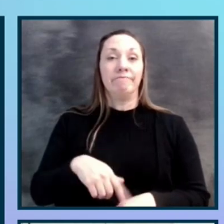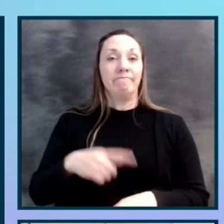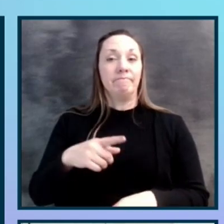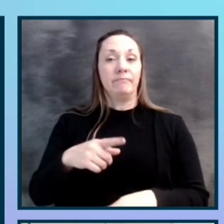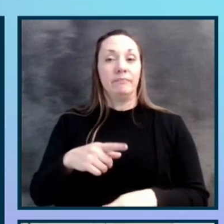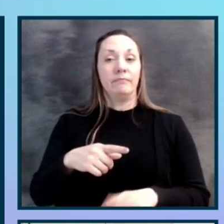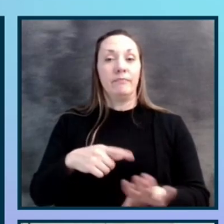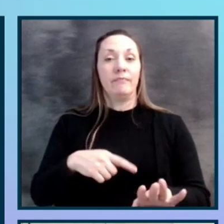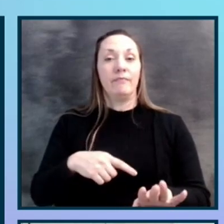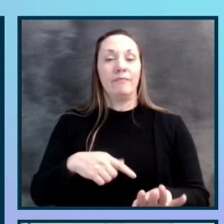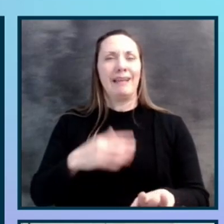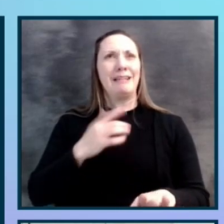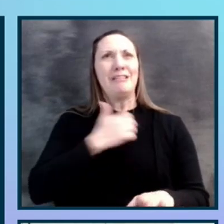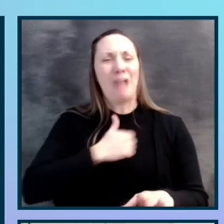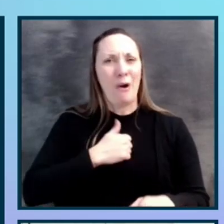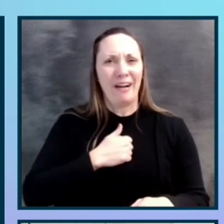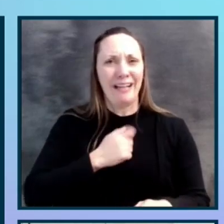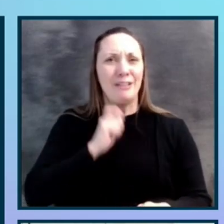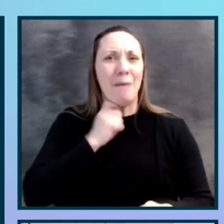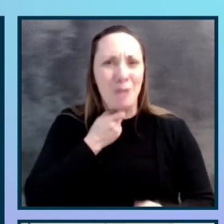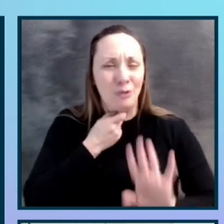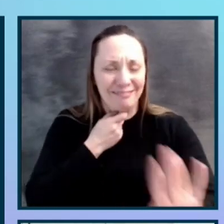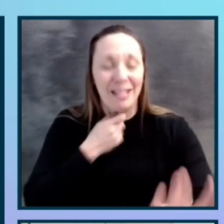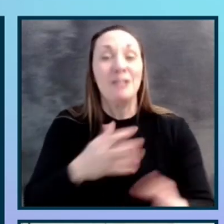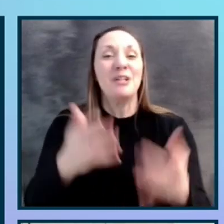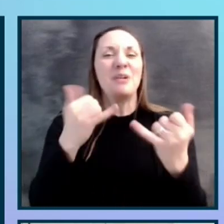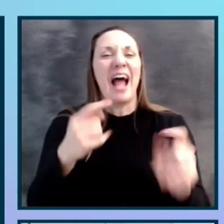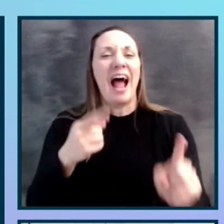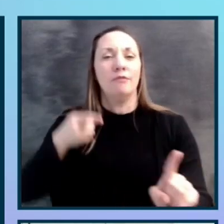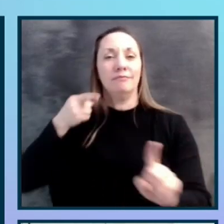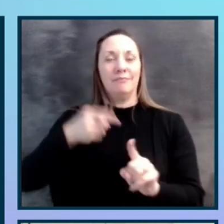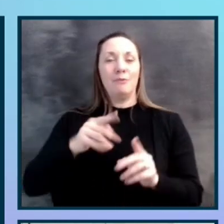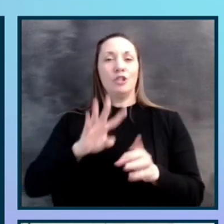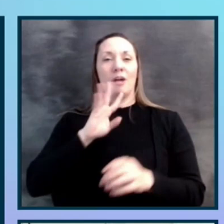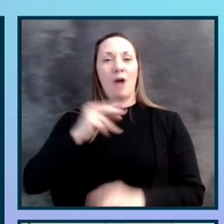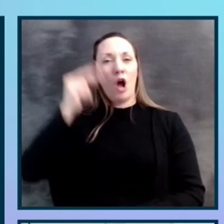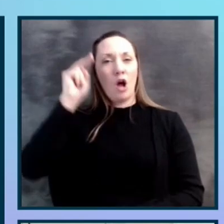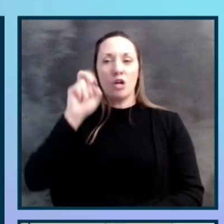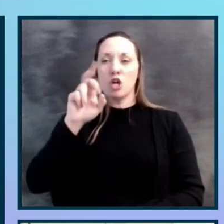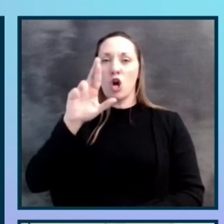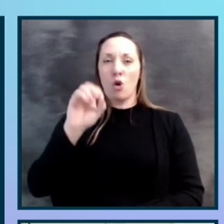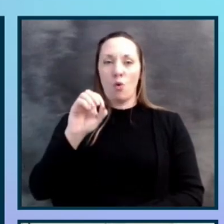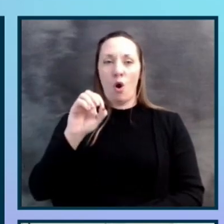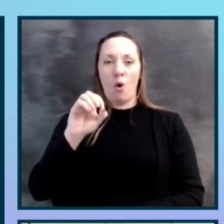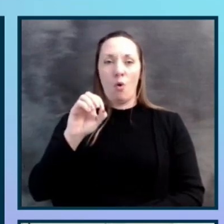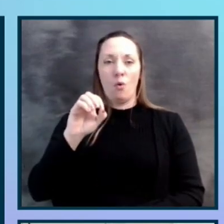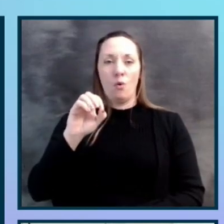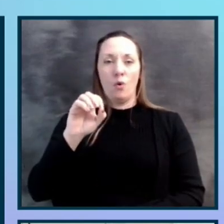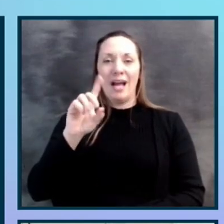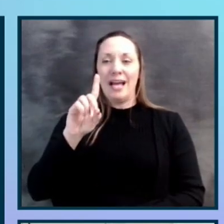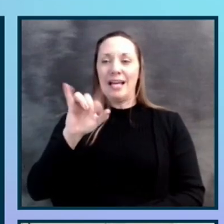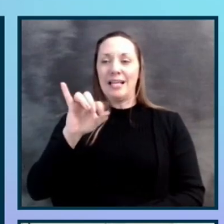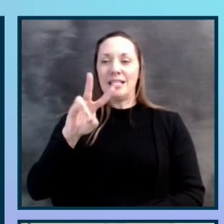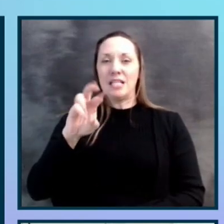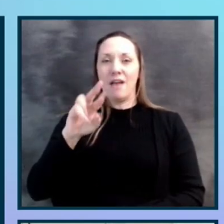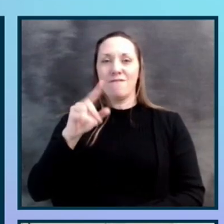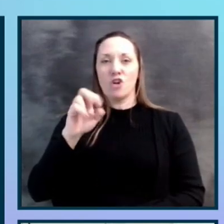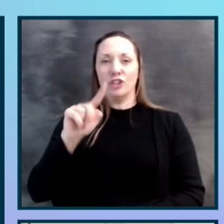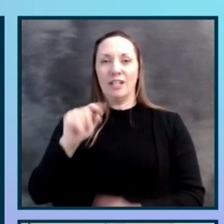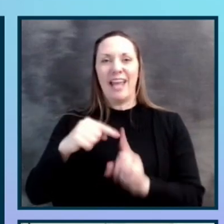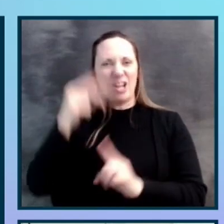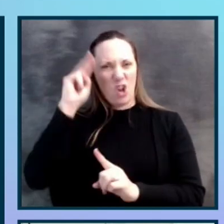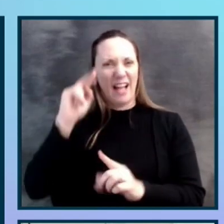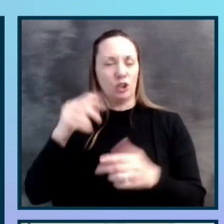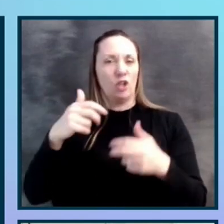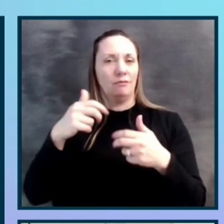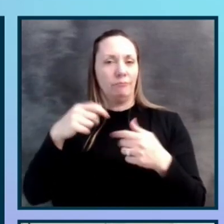Forgot to unmute myself. So now I'm going to talk about neurodivergent and neurological triggers. And I will start by